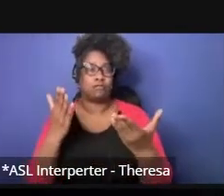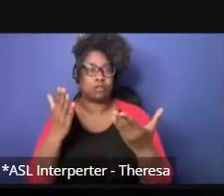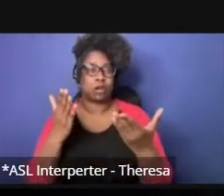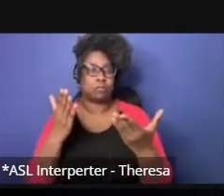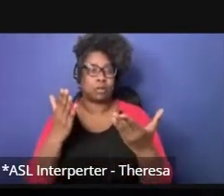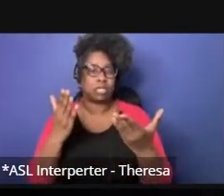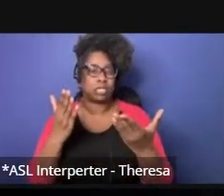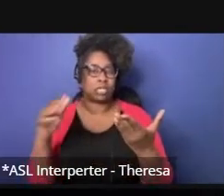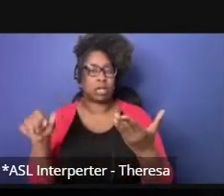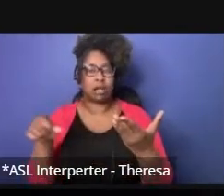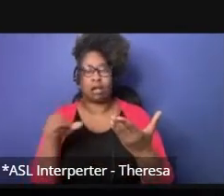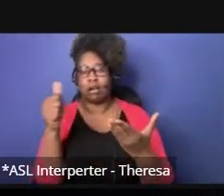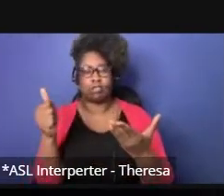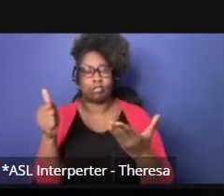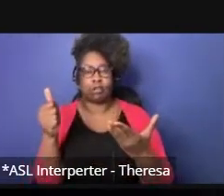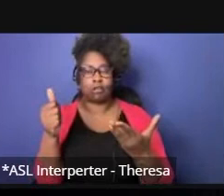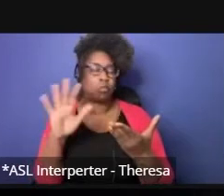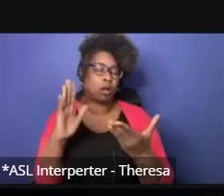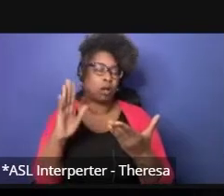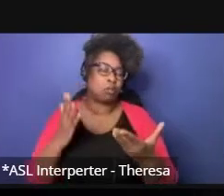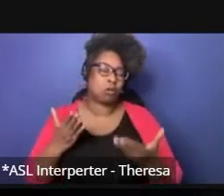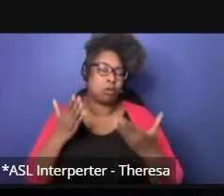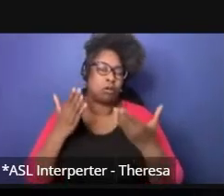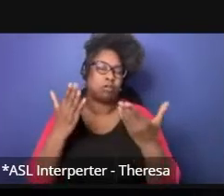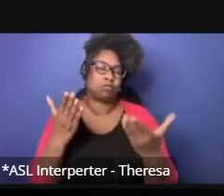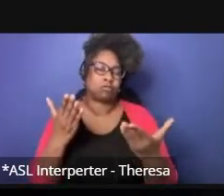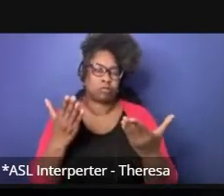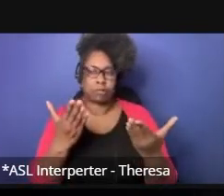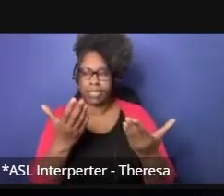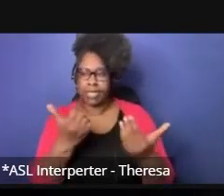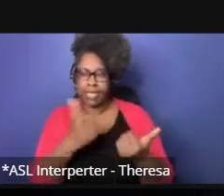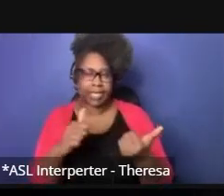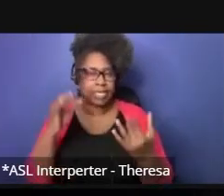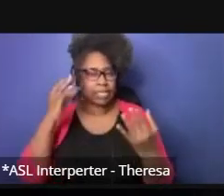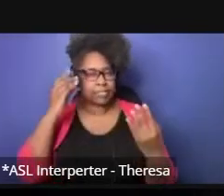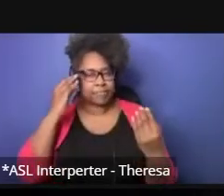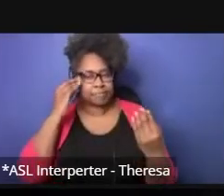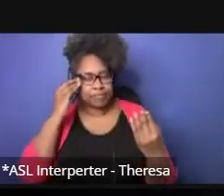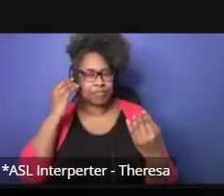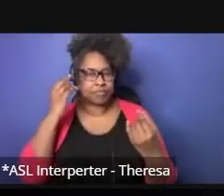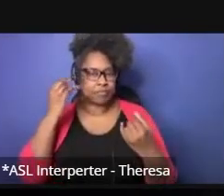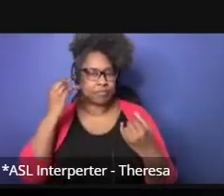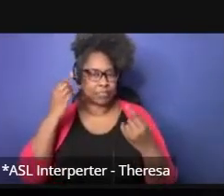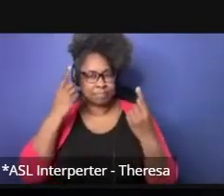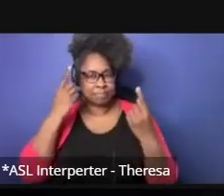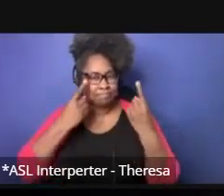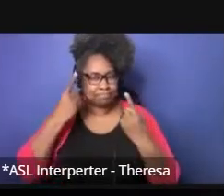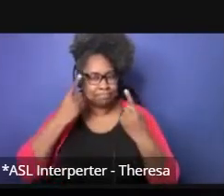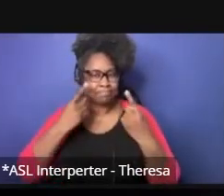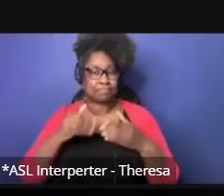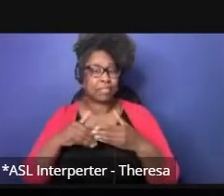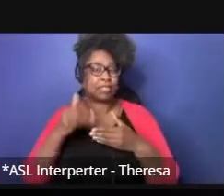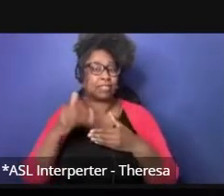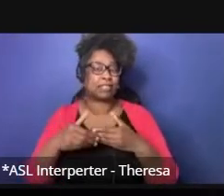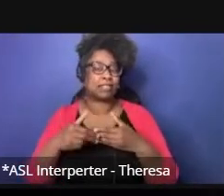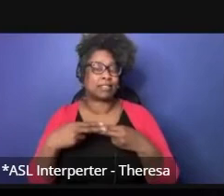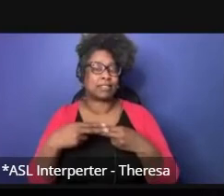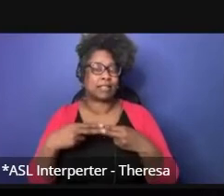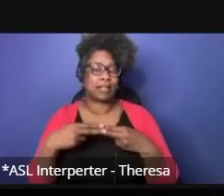any additional or offer up a space for any additional reflections on this. So next slide, please.